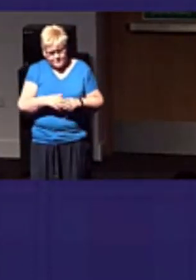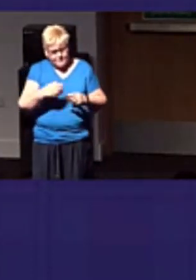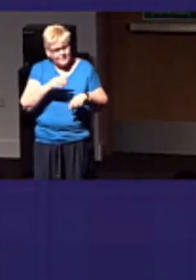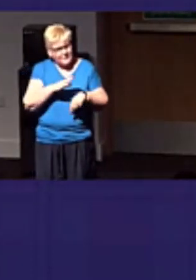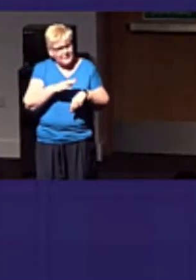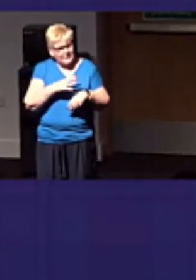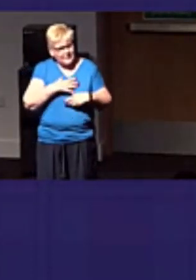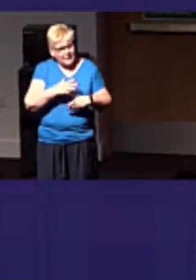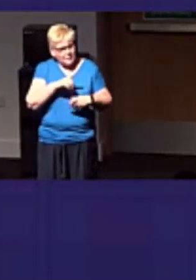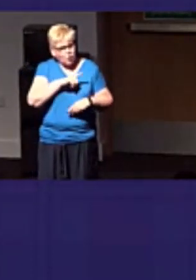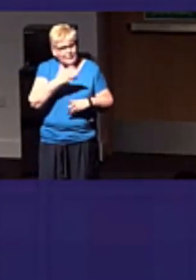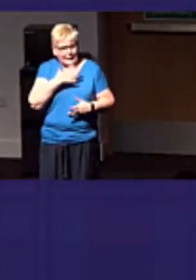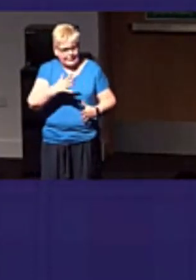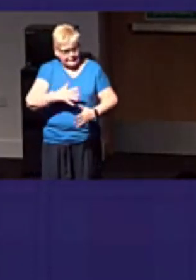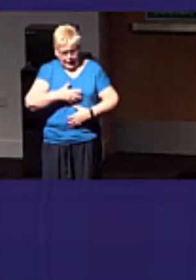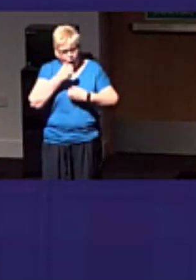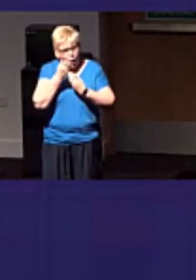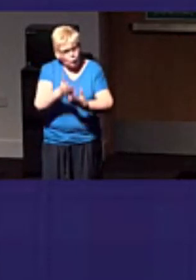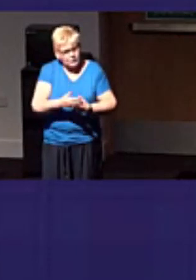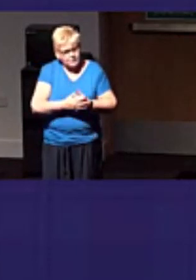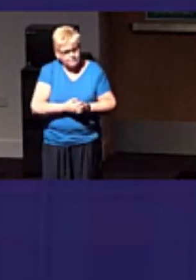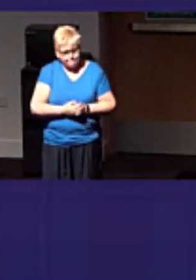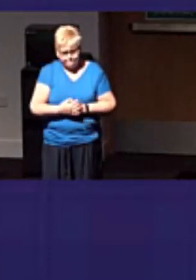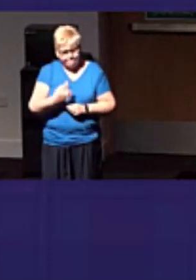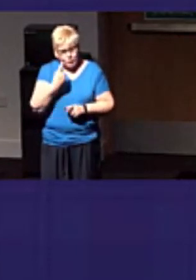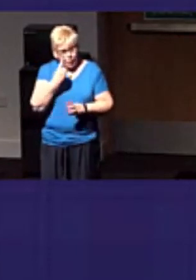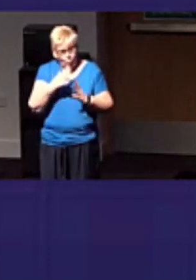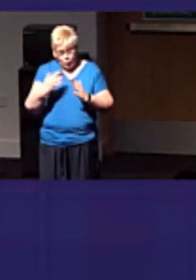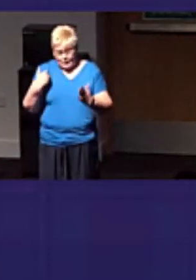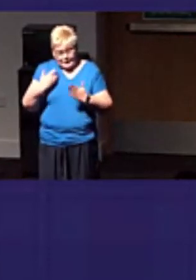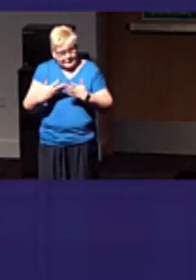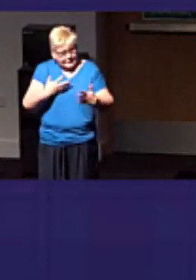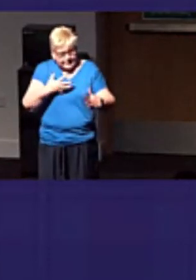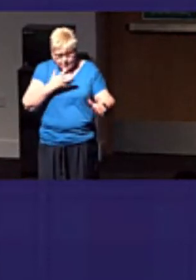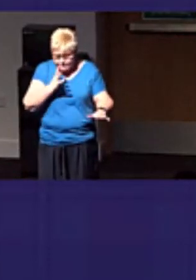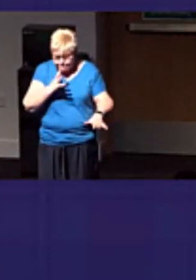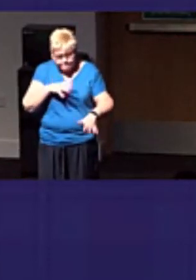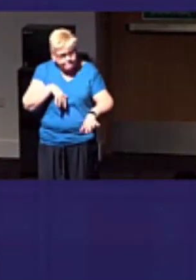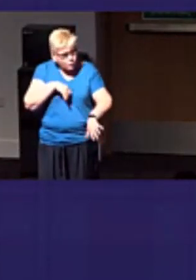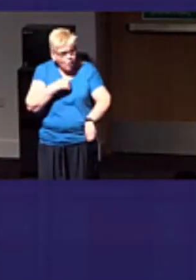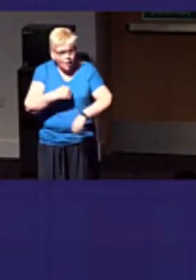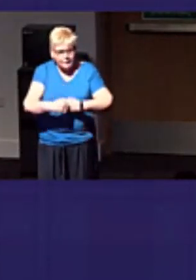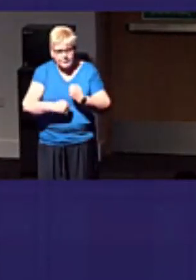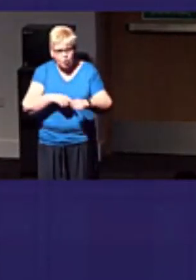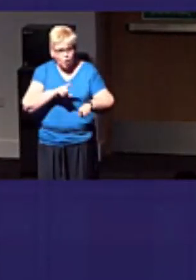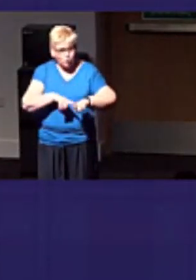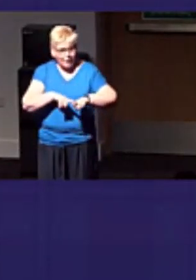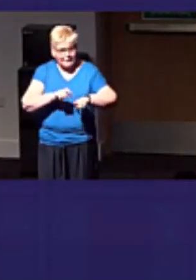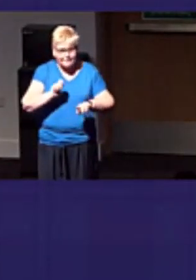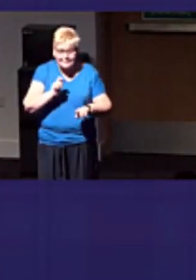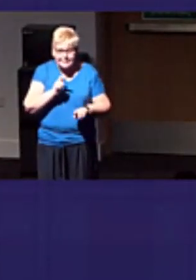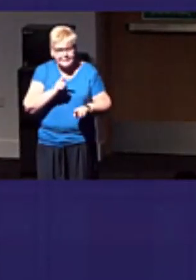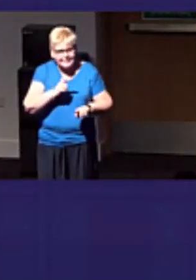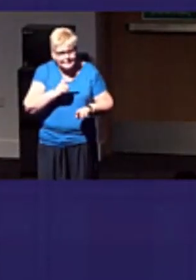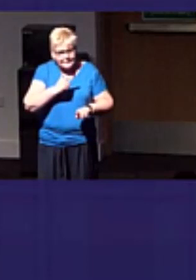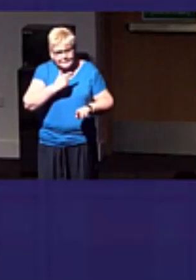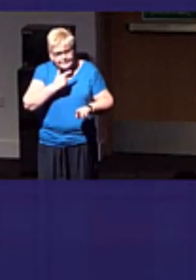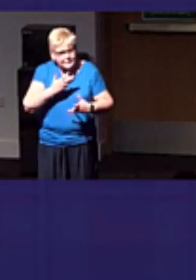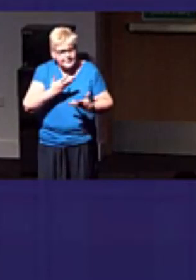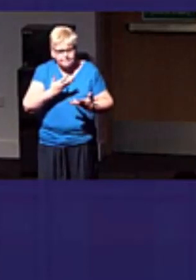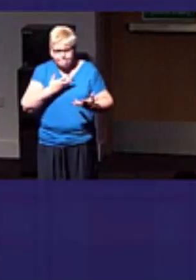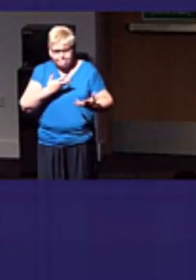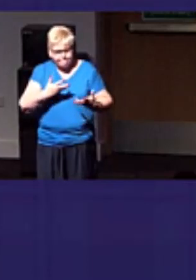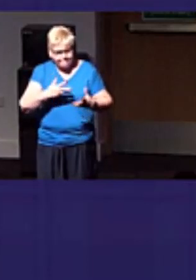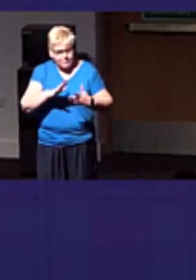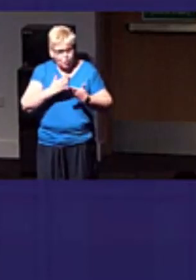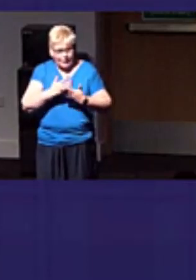because I need to get this out. This past week, I've been struggling. Trying to smile, it seems. My resistance was futile to the